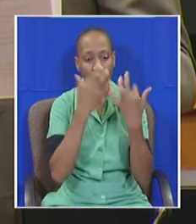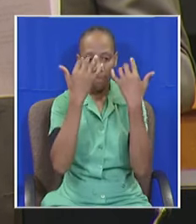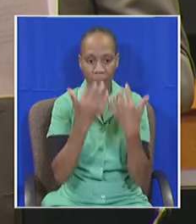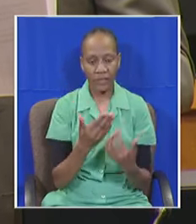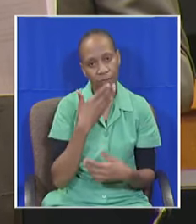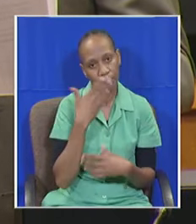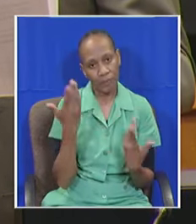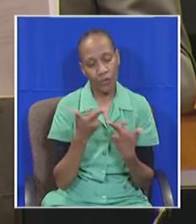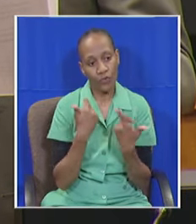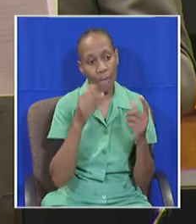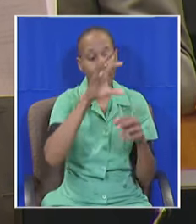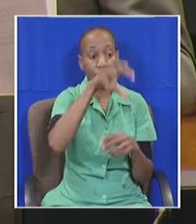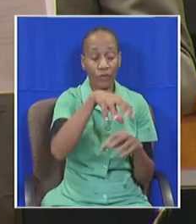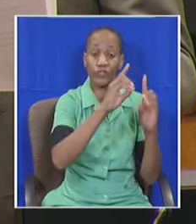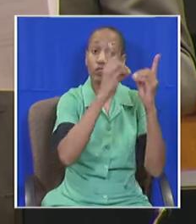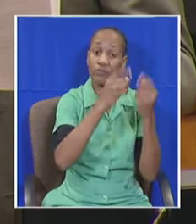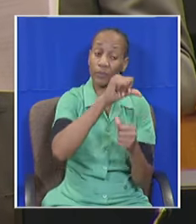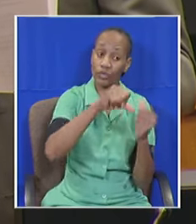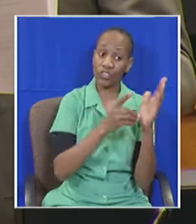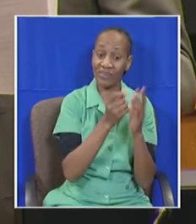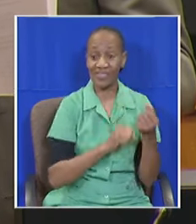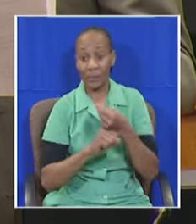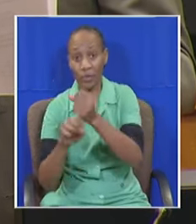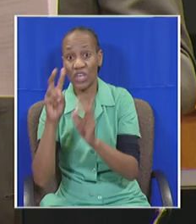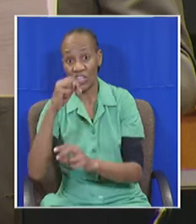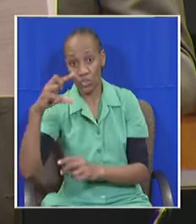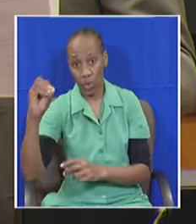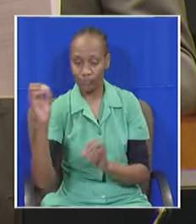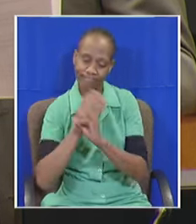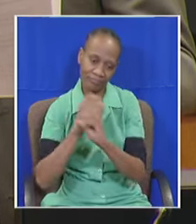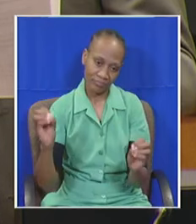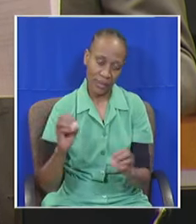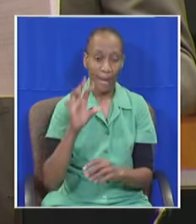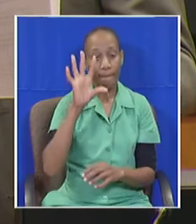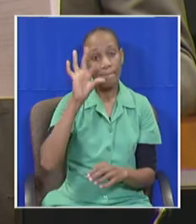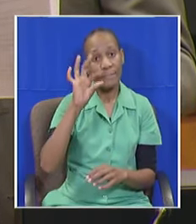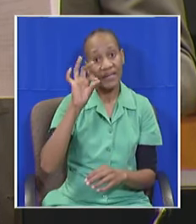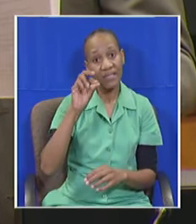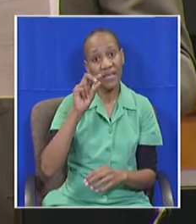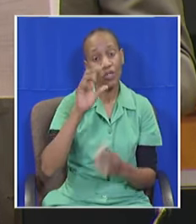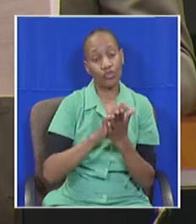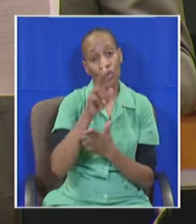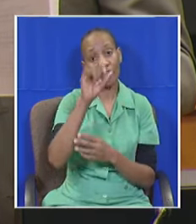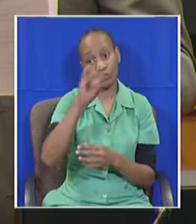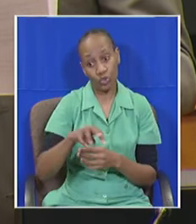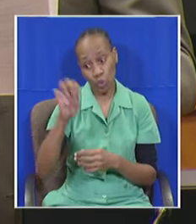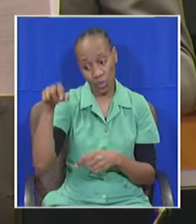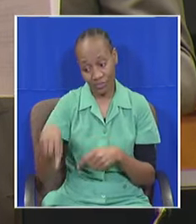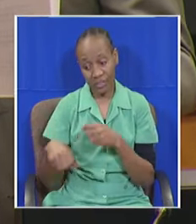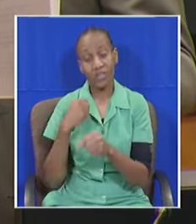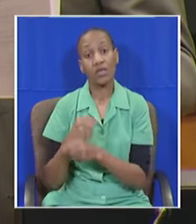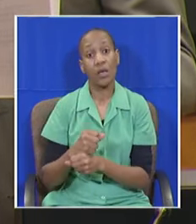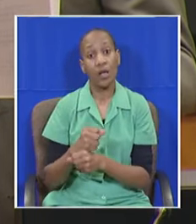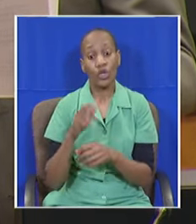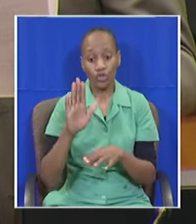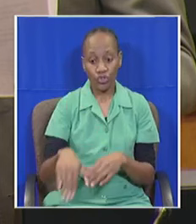support from the Provincial Department of Social Development. On Monday, the 12th of June, 2017, the Child Welfare